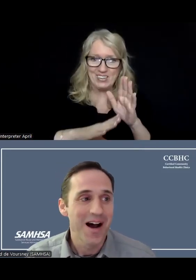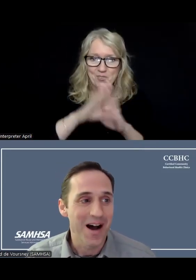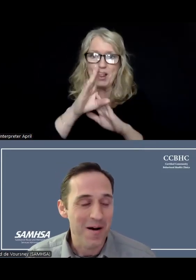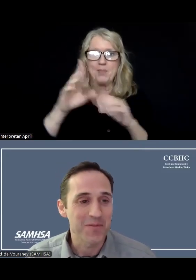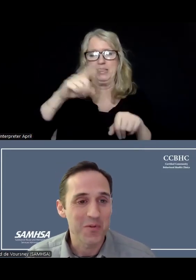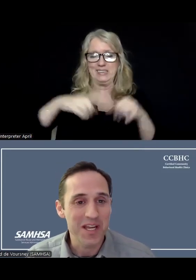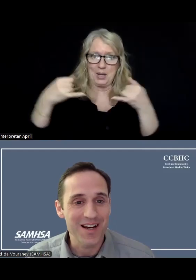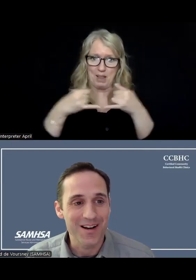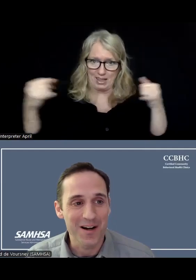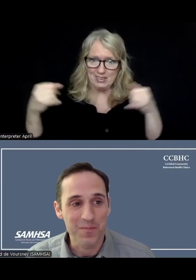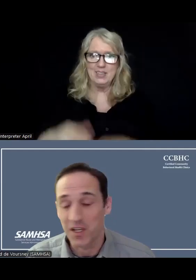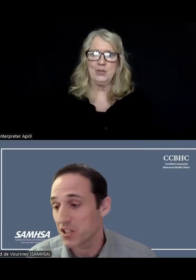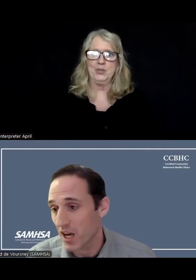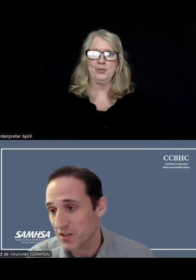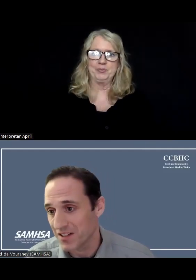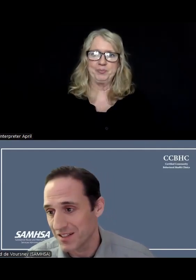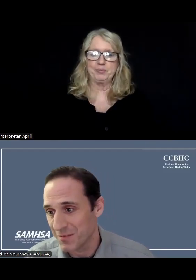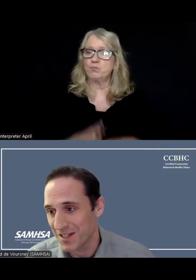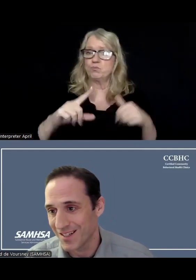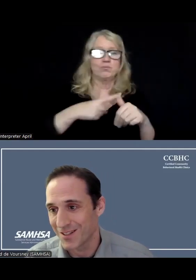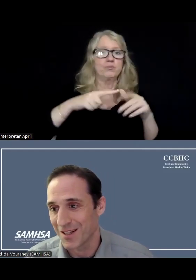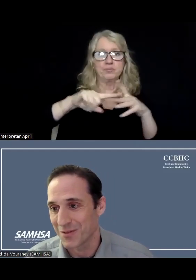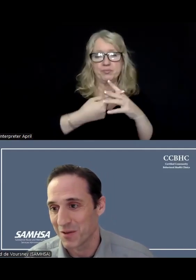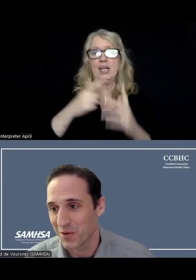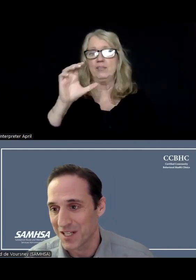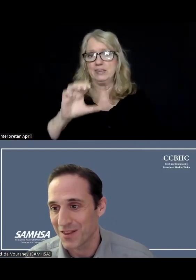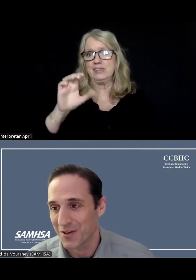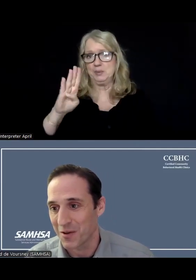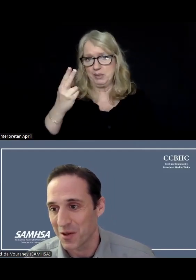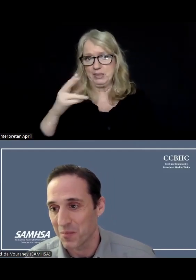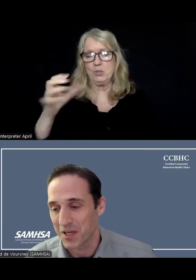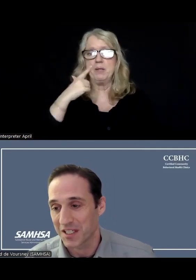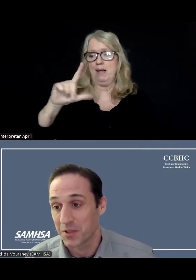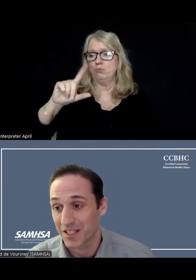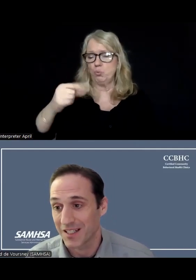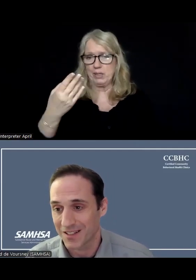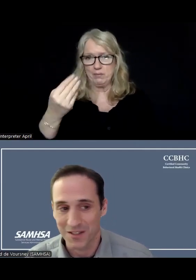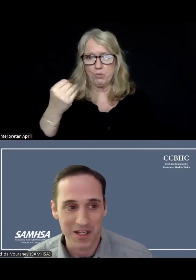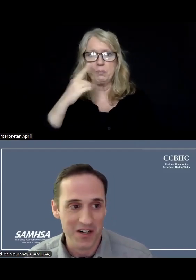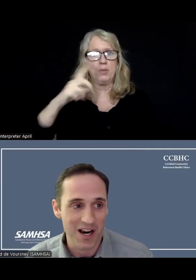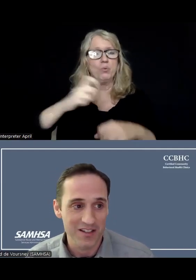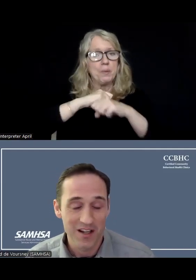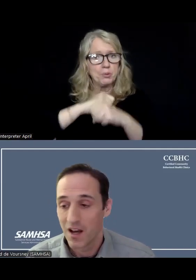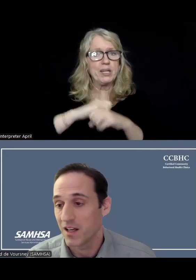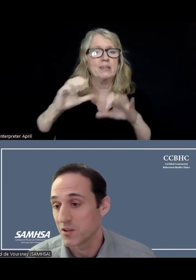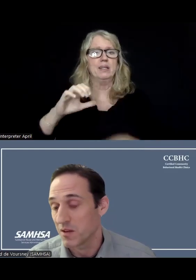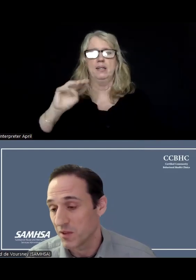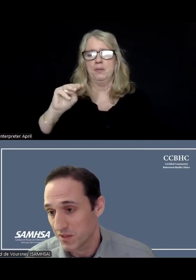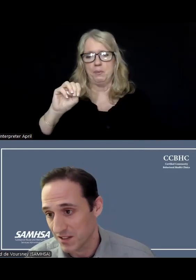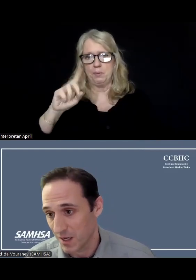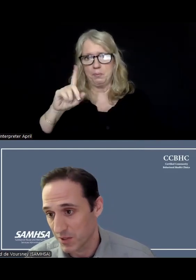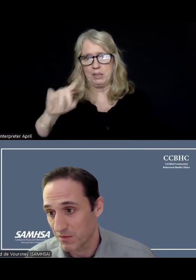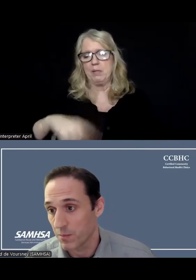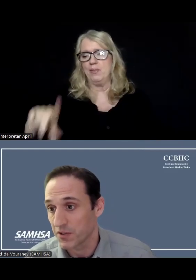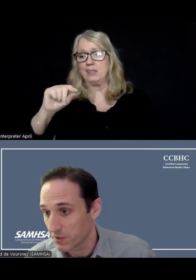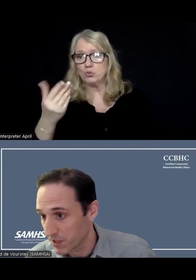So we initially authorized CCBHCs in 2014 through the Protecting Access to Medicare Act. In